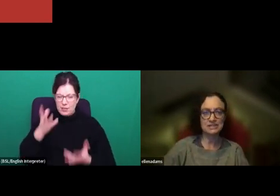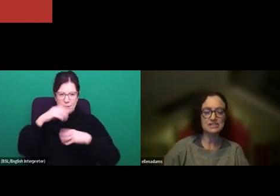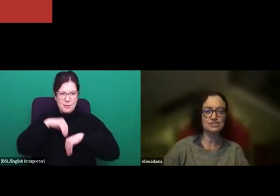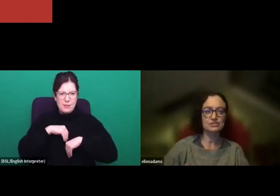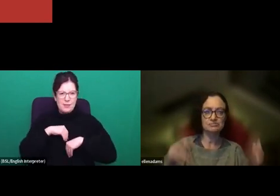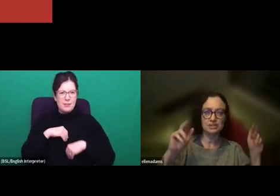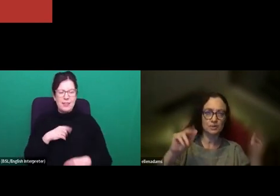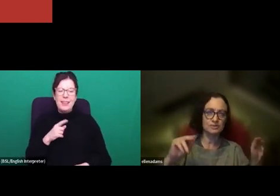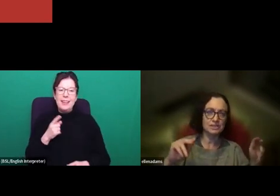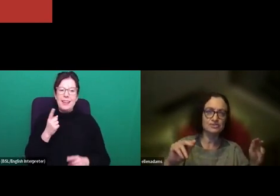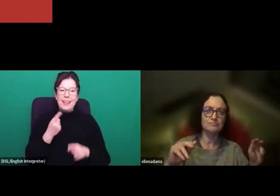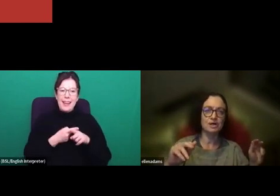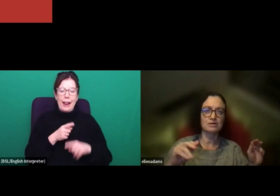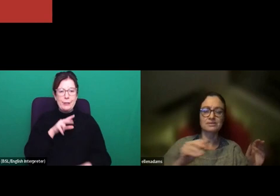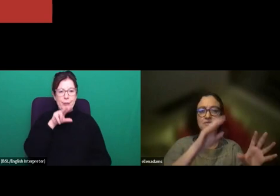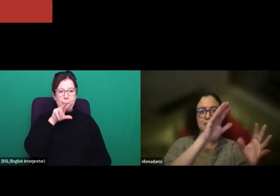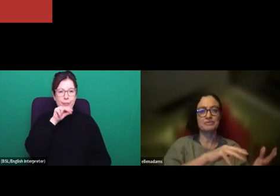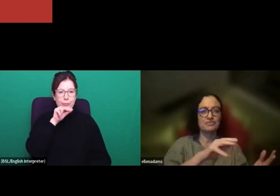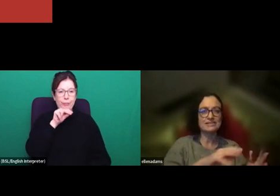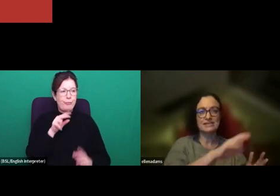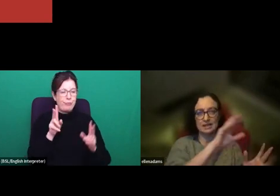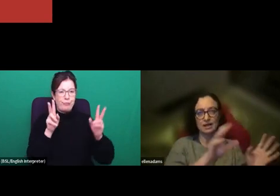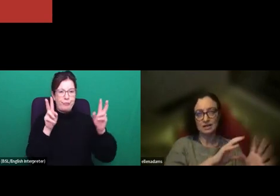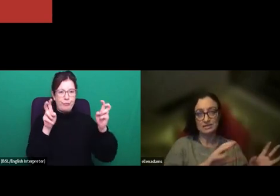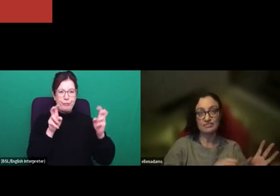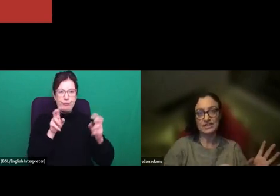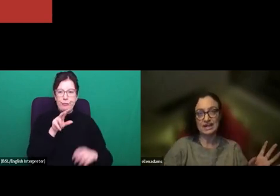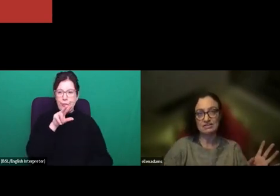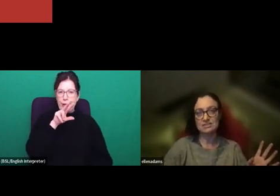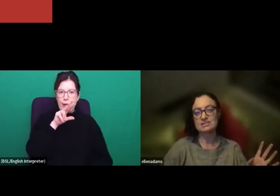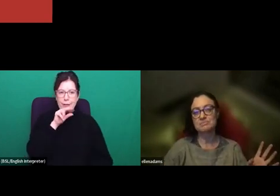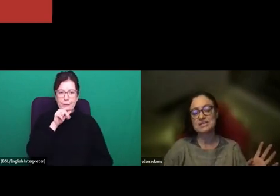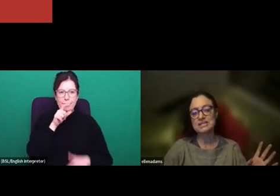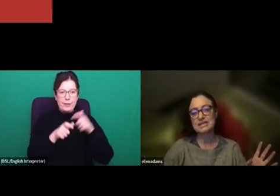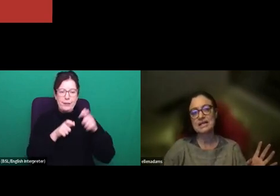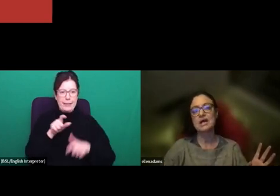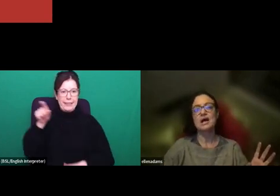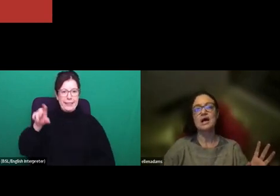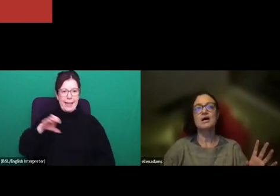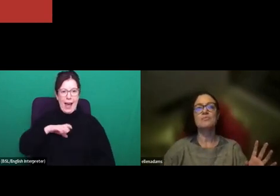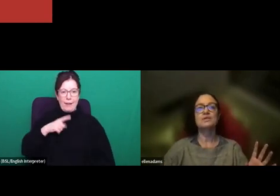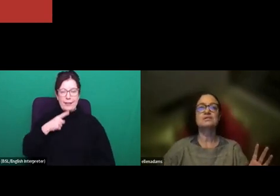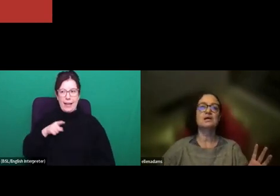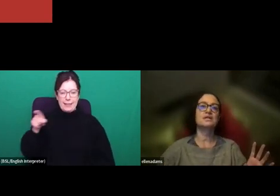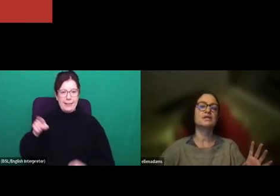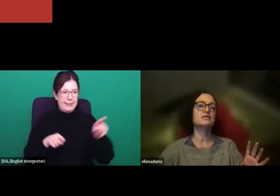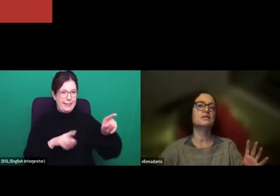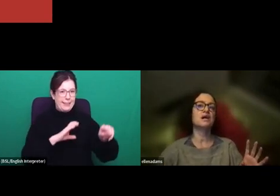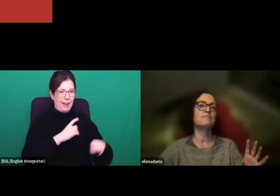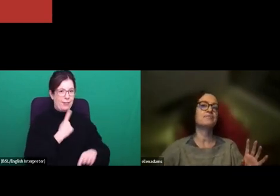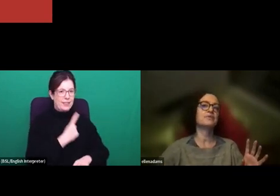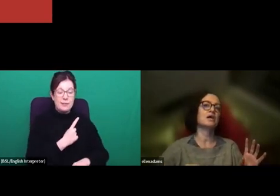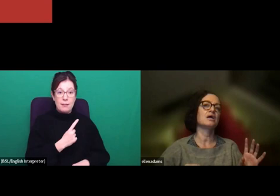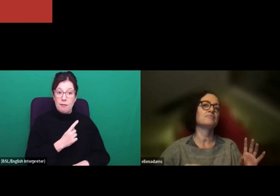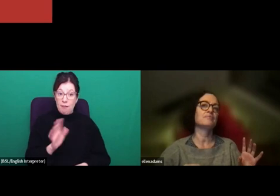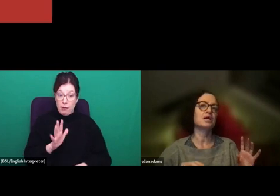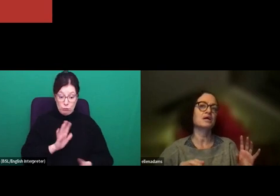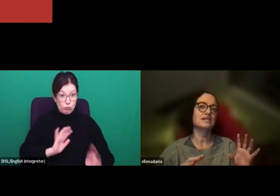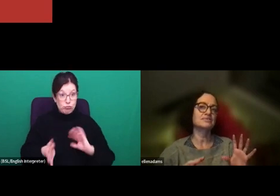direct speech, quotation marks, and you might be reading different characters speaking, where the signer can